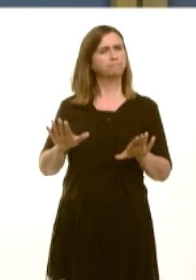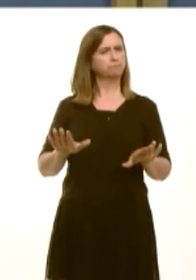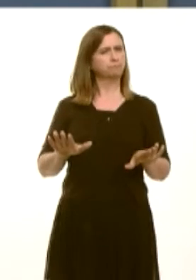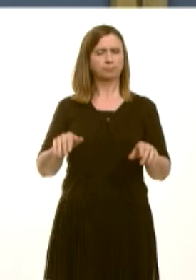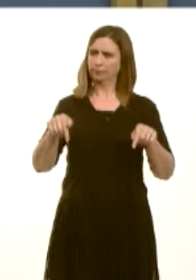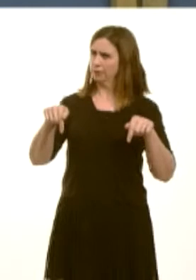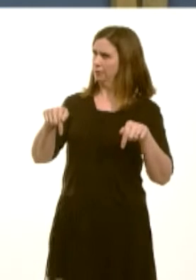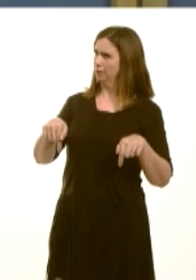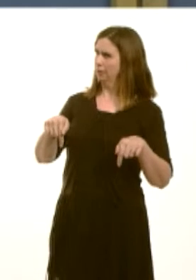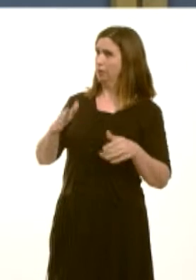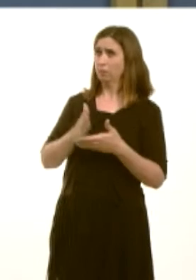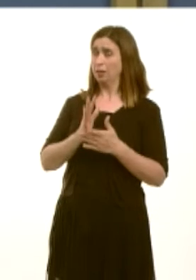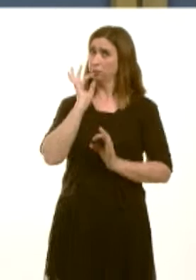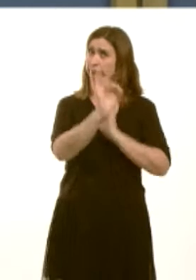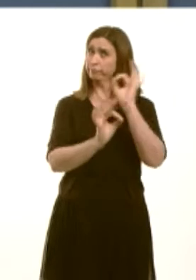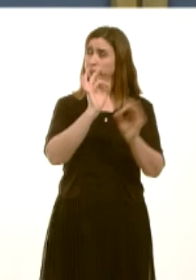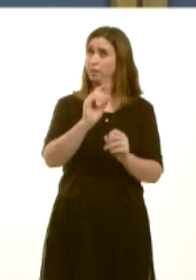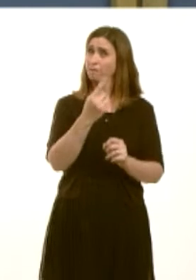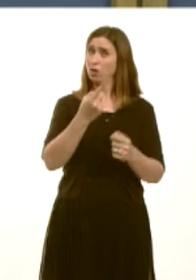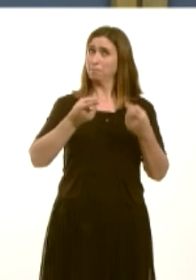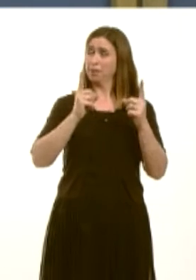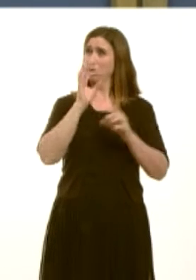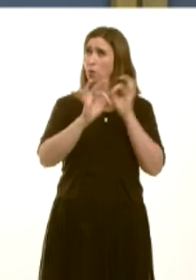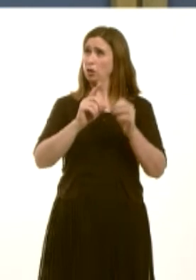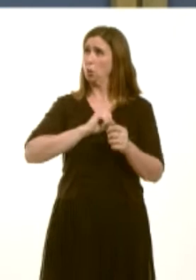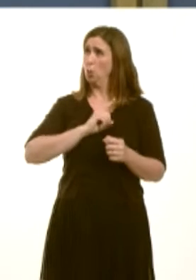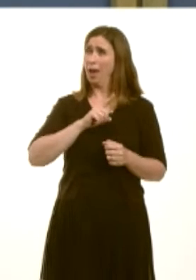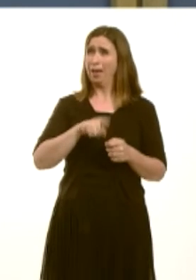question the First Minister and not have long run-up